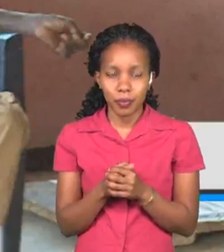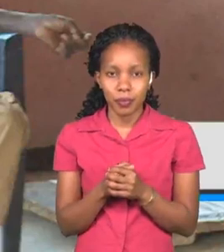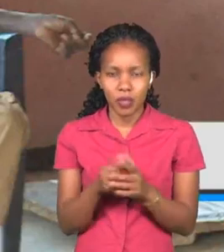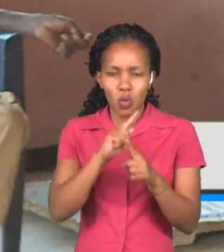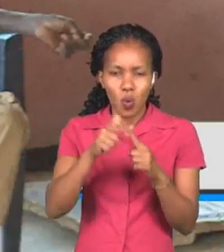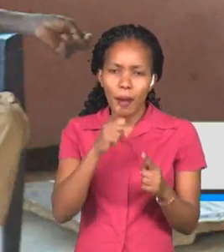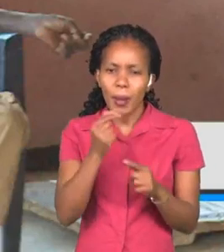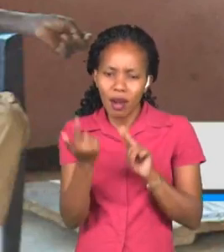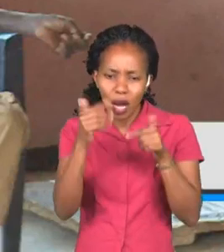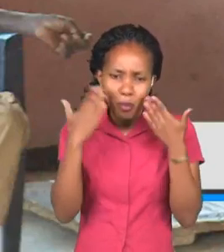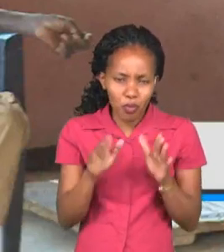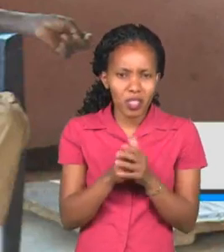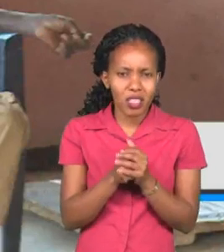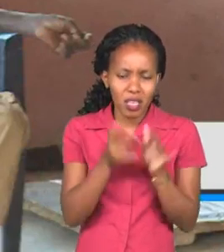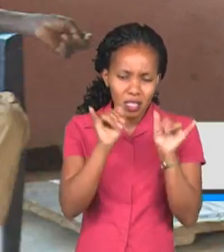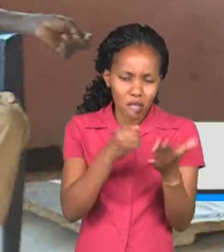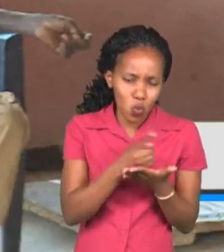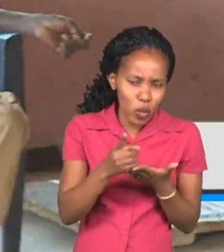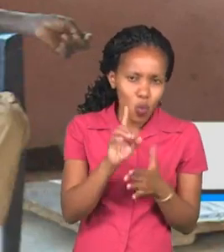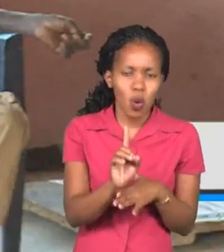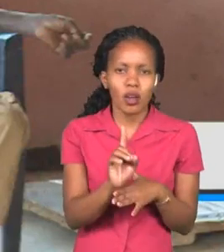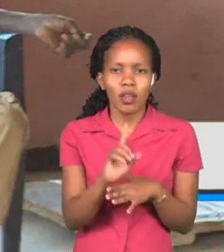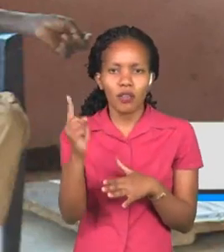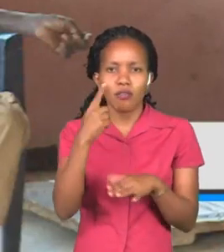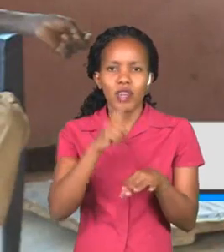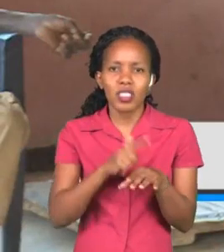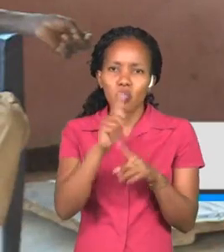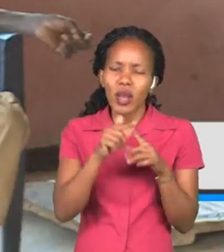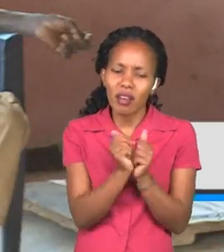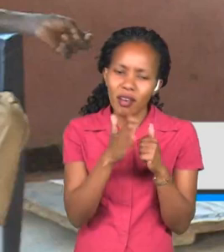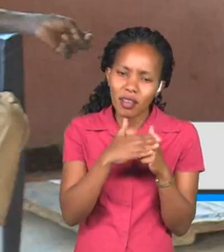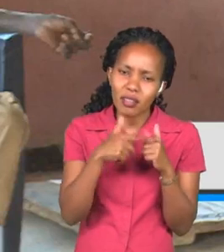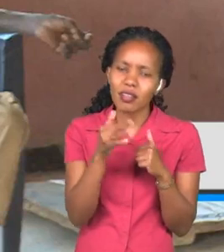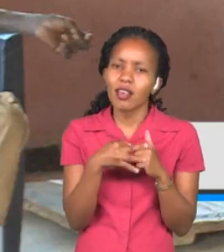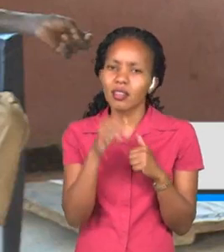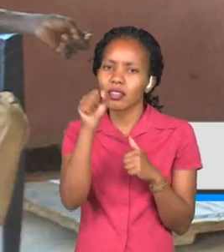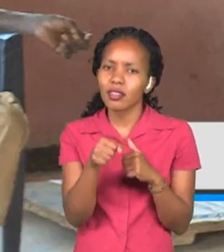When he came, he did a week here the first time. It was 1968.